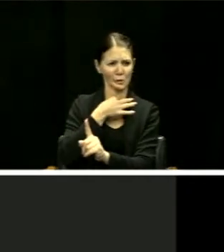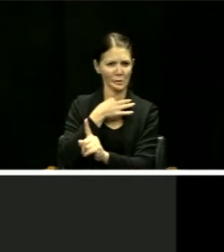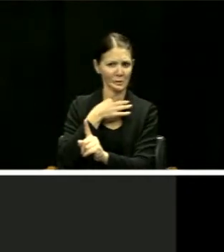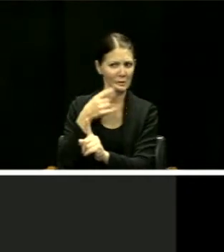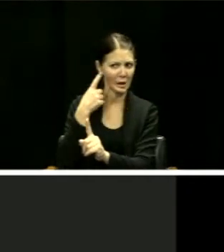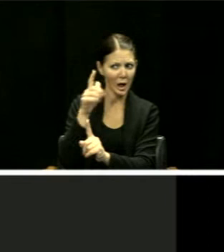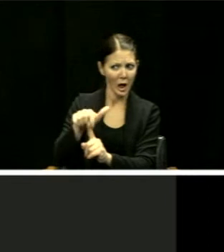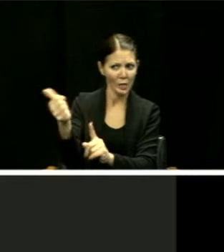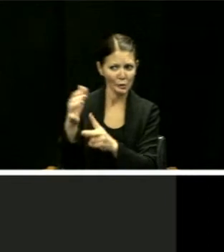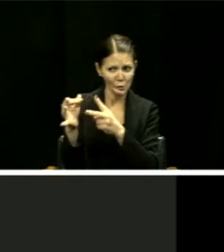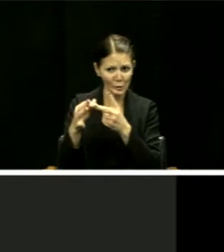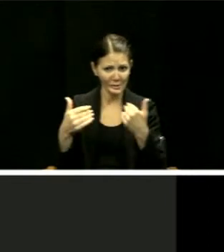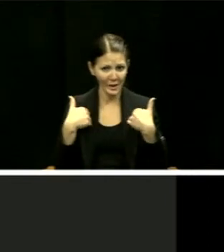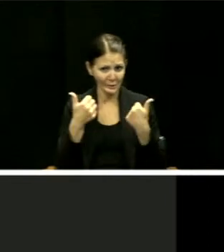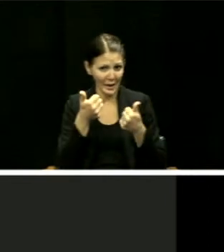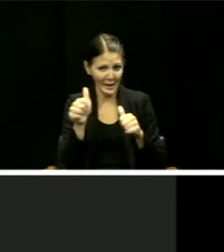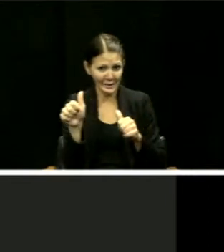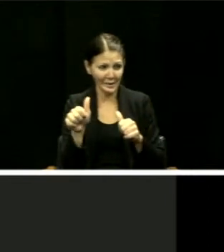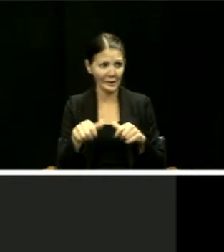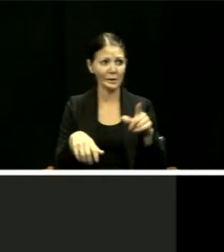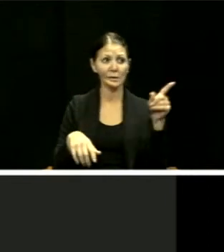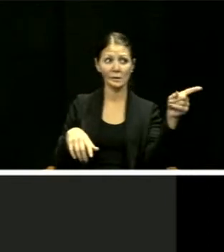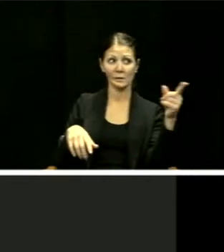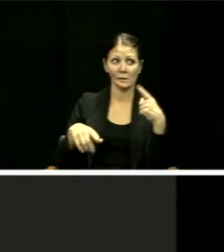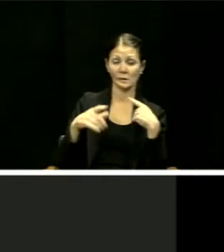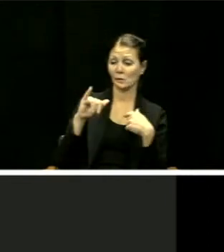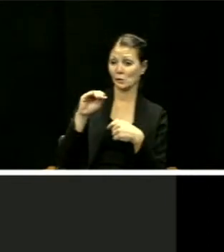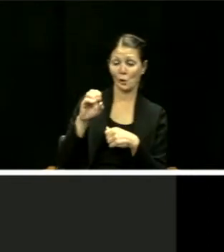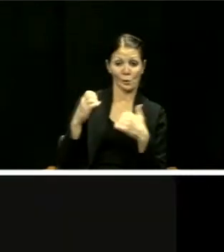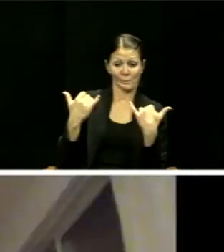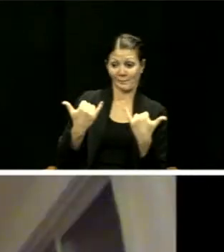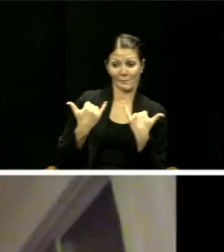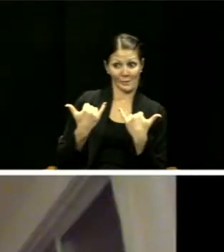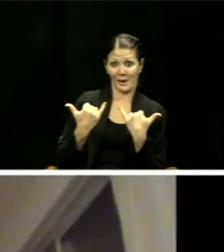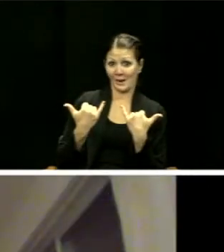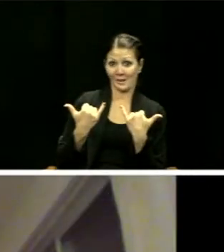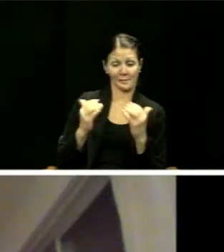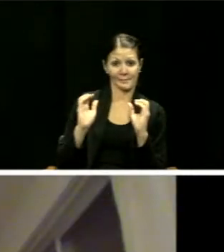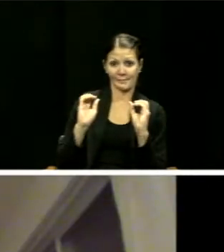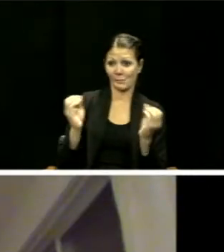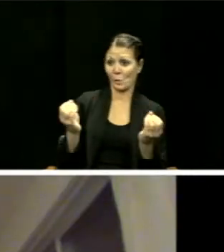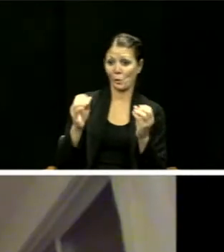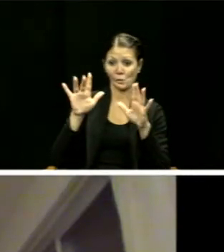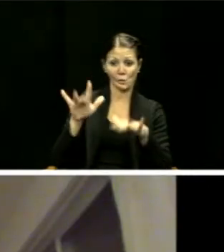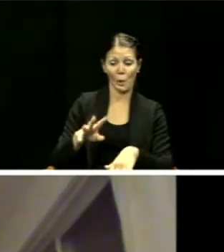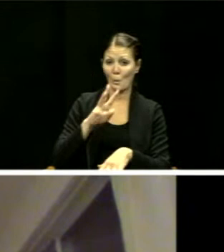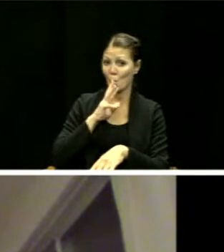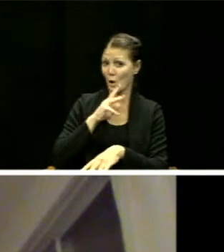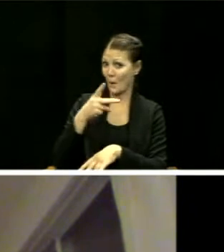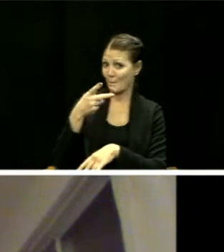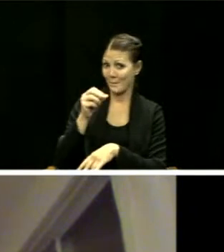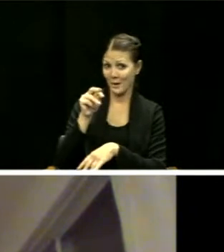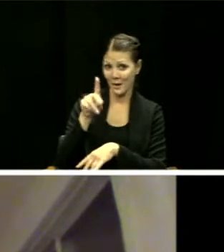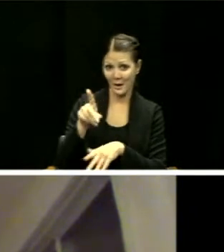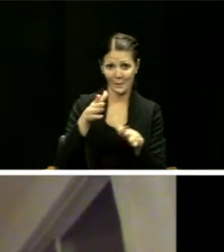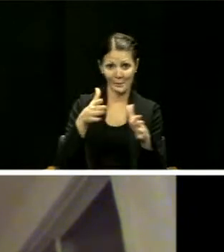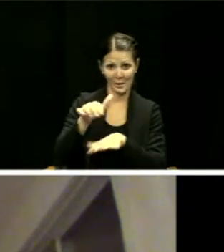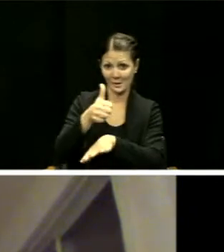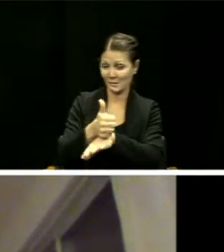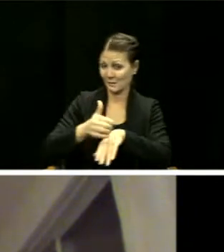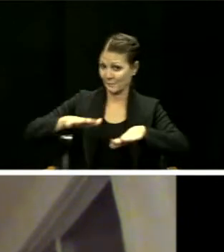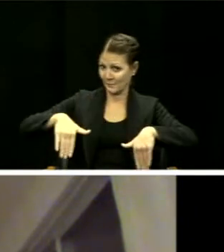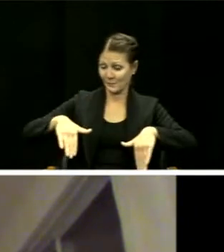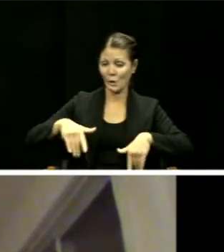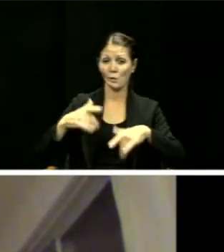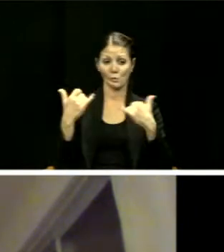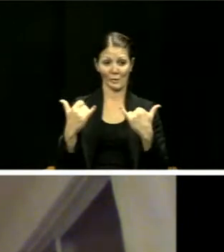kind of hear about that a little bit more. At this time, there isn't any stormwater ponds planned. At this time, it